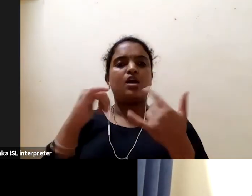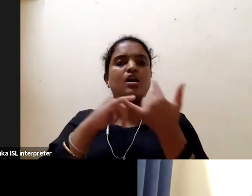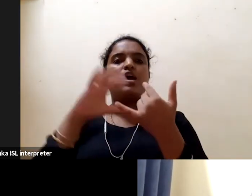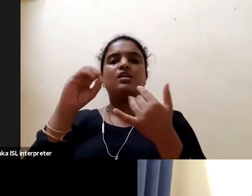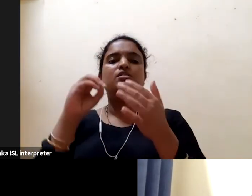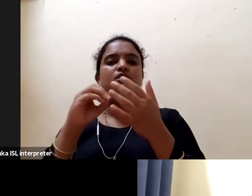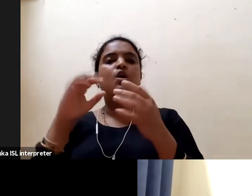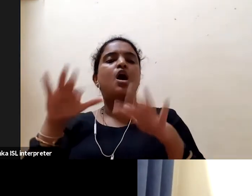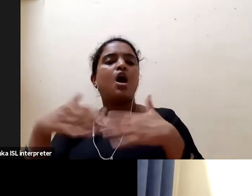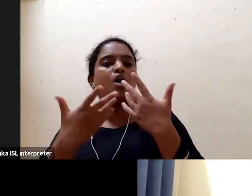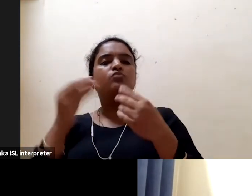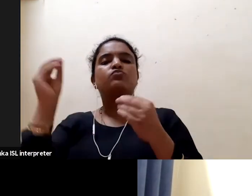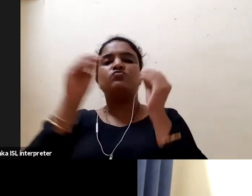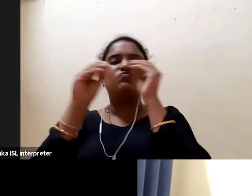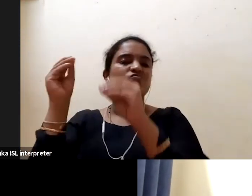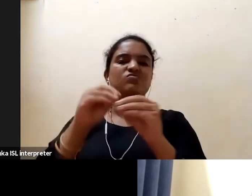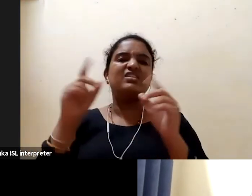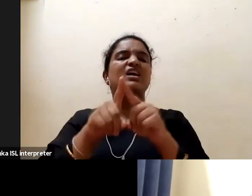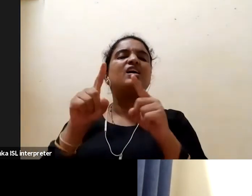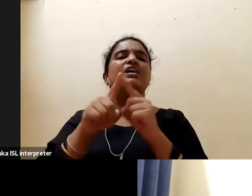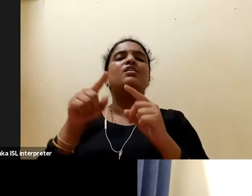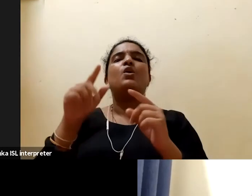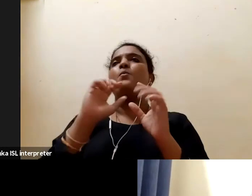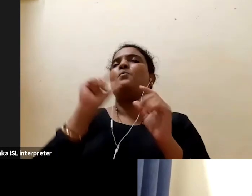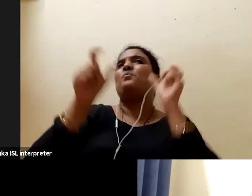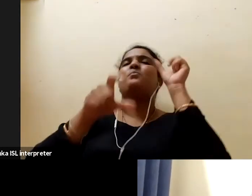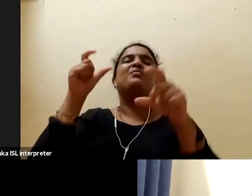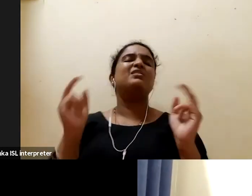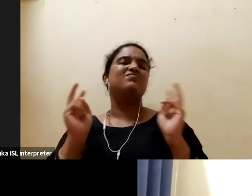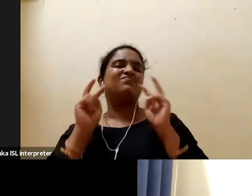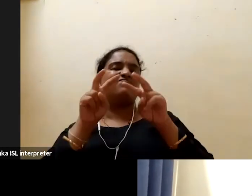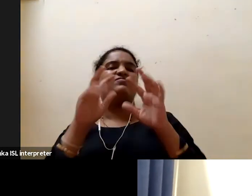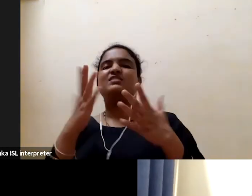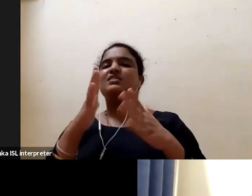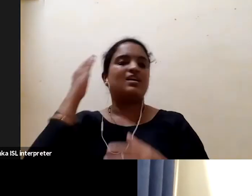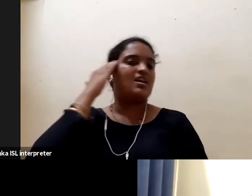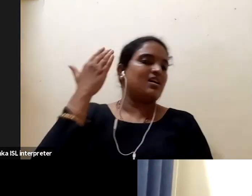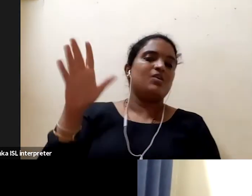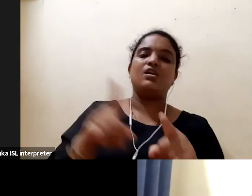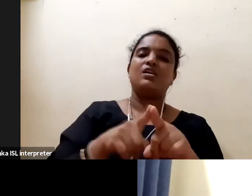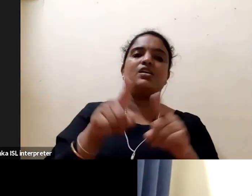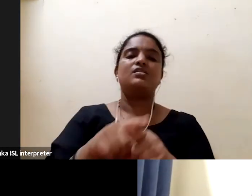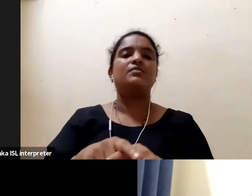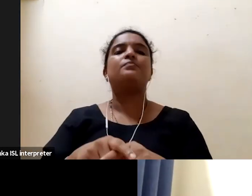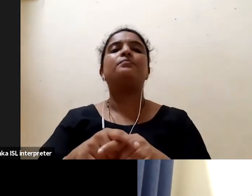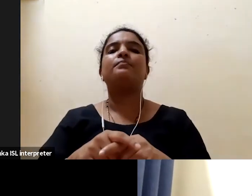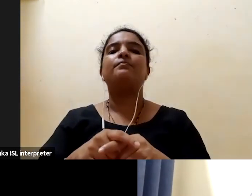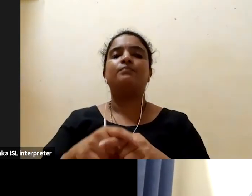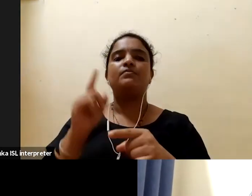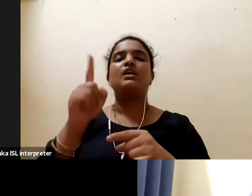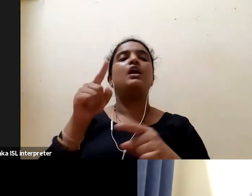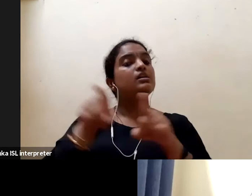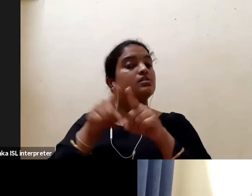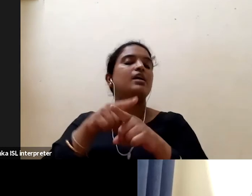works and how your blog won't be discovered by people who are doing a Google search. So that's also important.